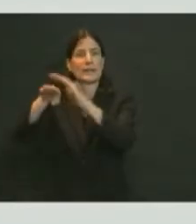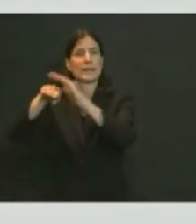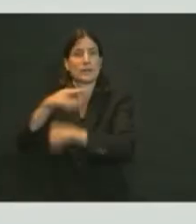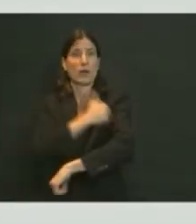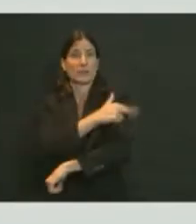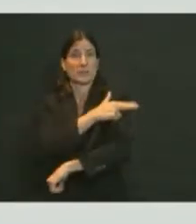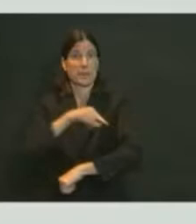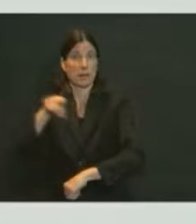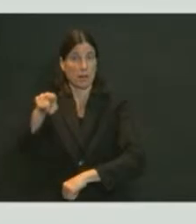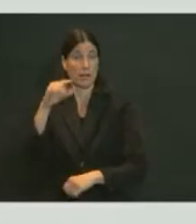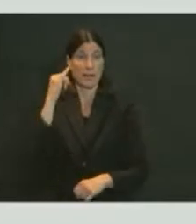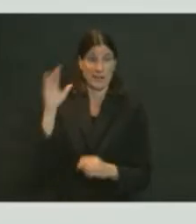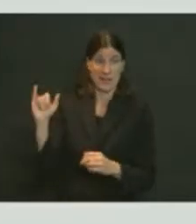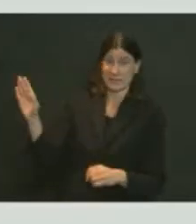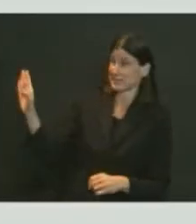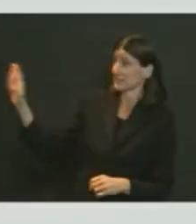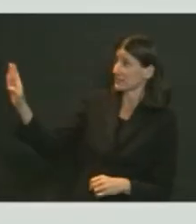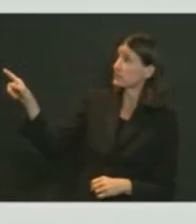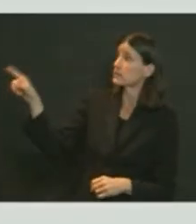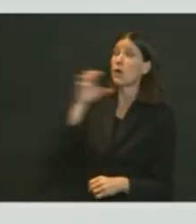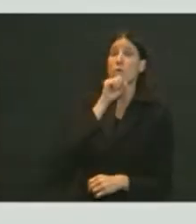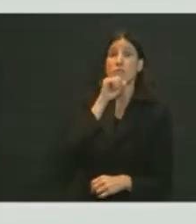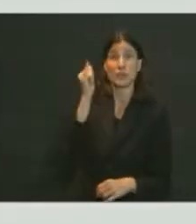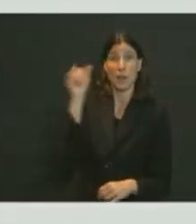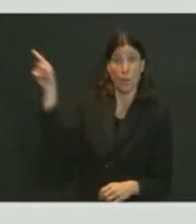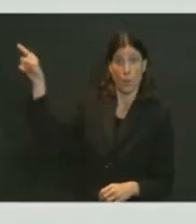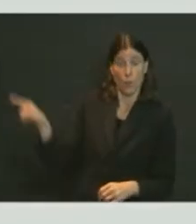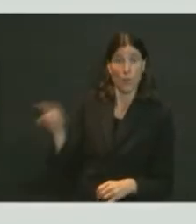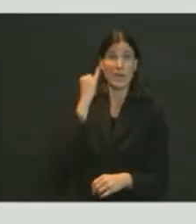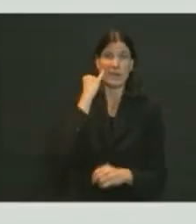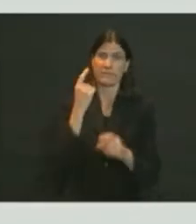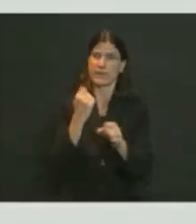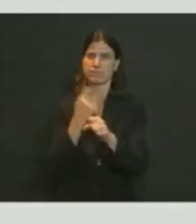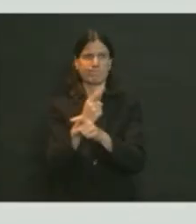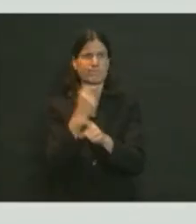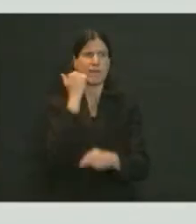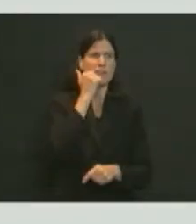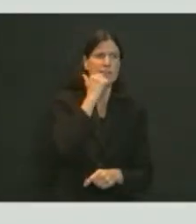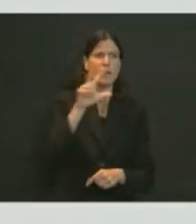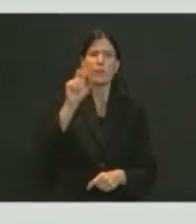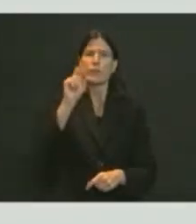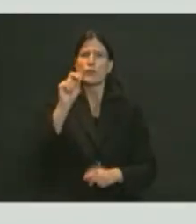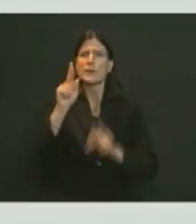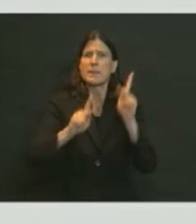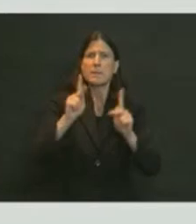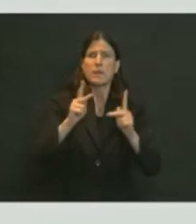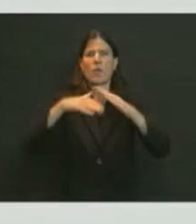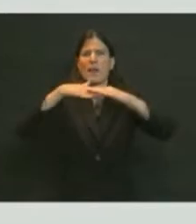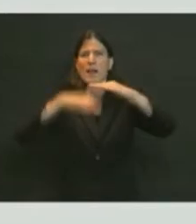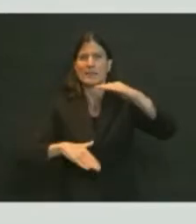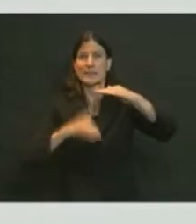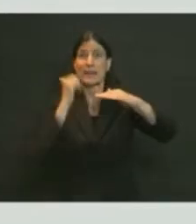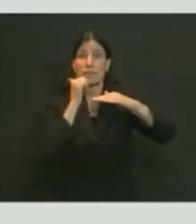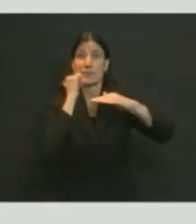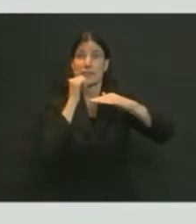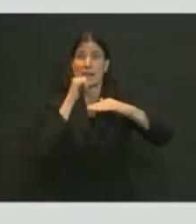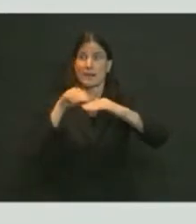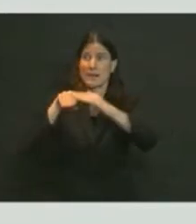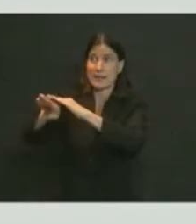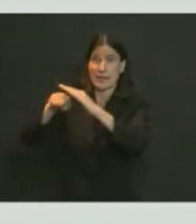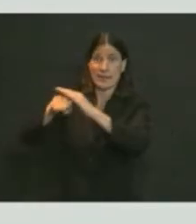it'll be safe to go ahead and move to the next phase. If, however, we get to a place where all of a sudden we start to